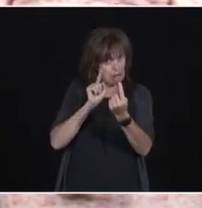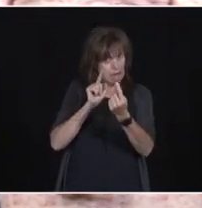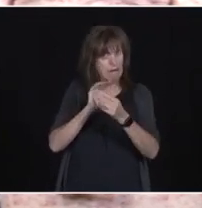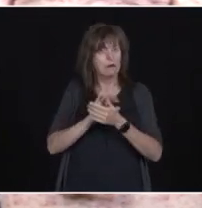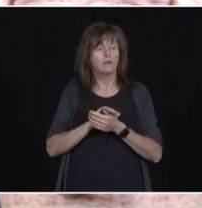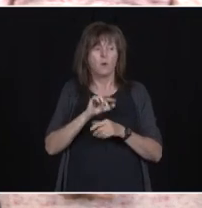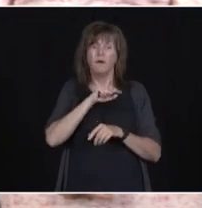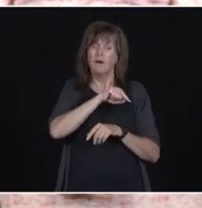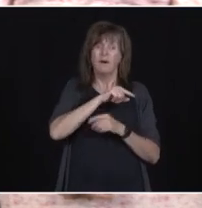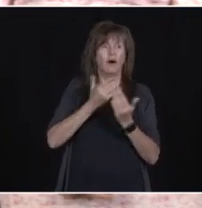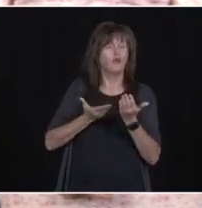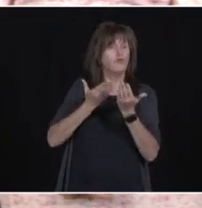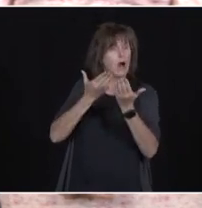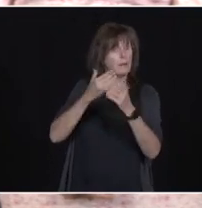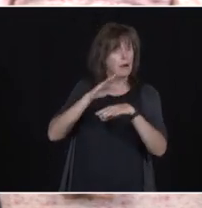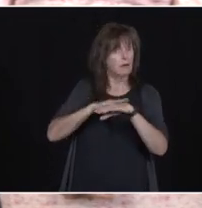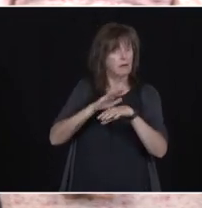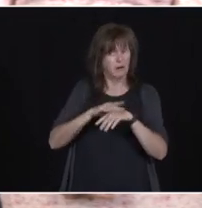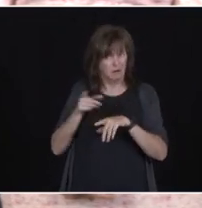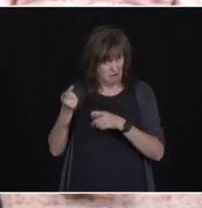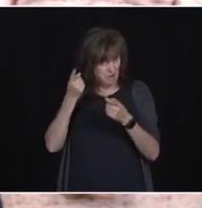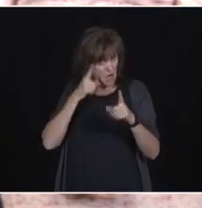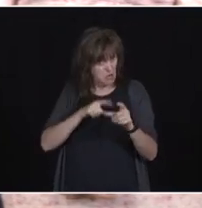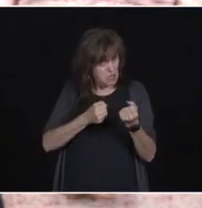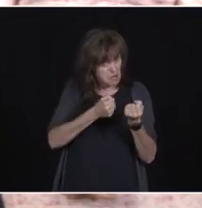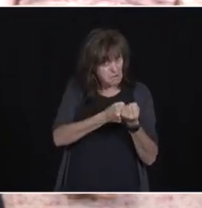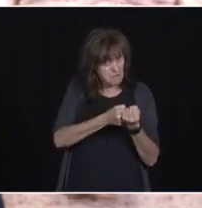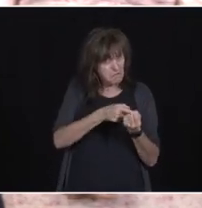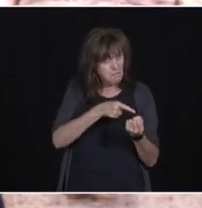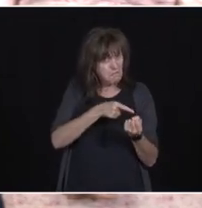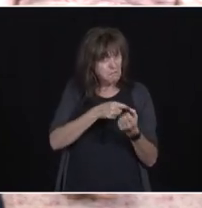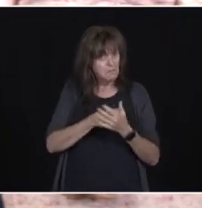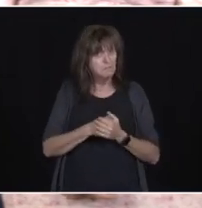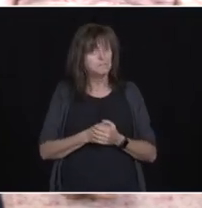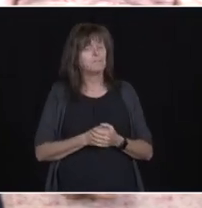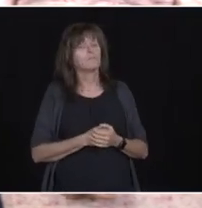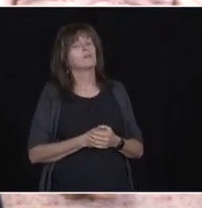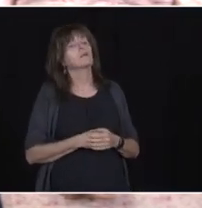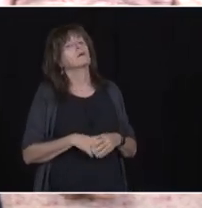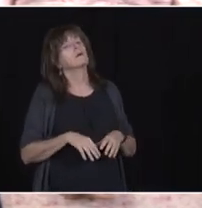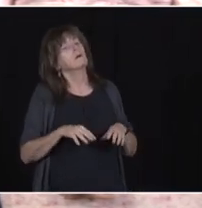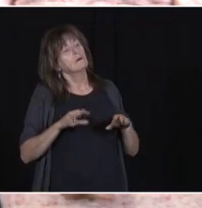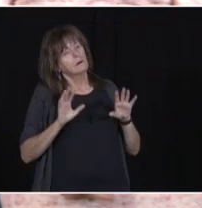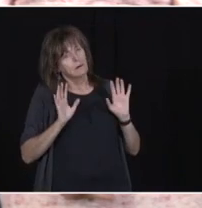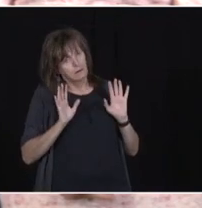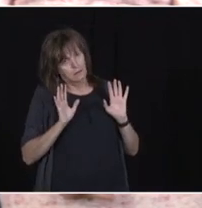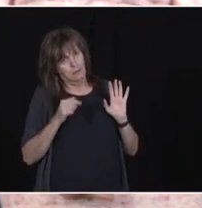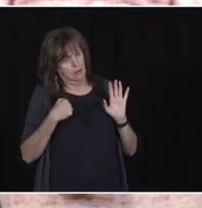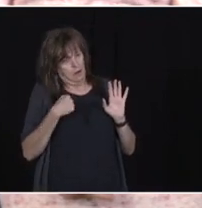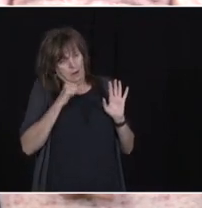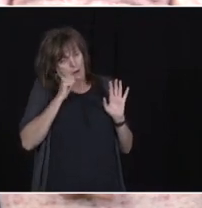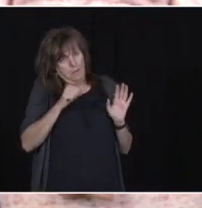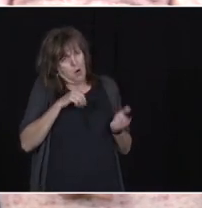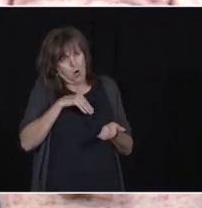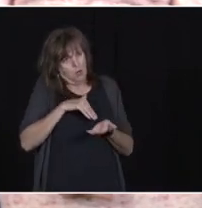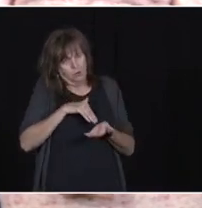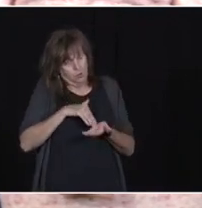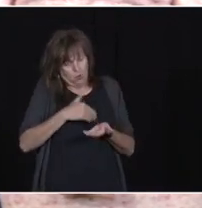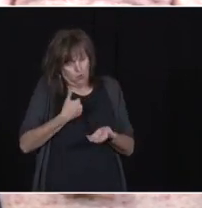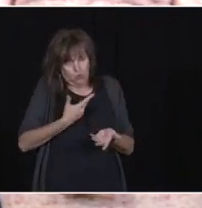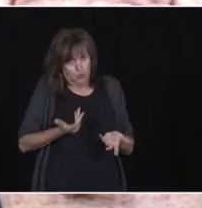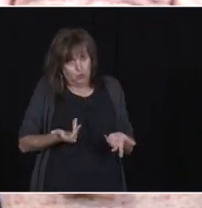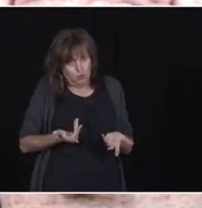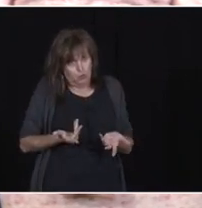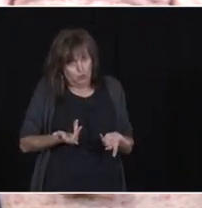medical professionals, especially at SickKids or any medical professional. They're the professionals. I know the minister is going to be rolling out his plan